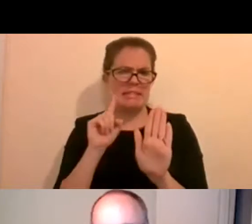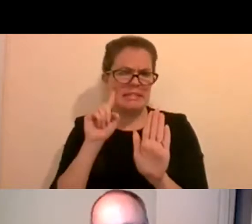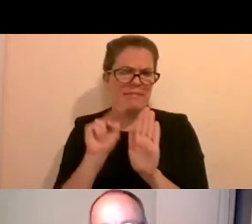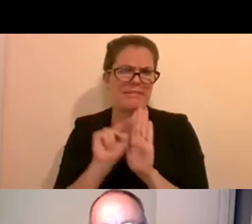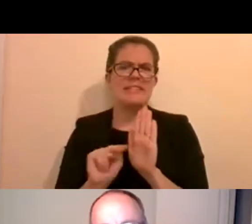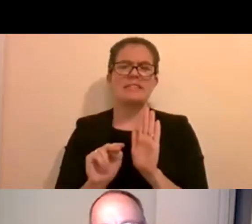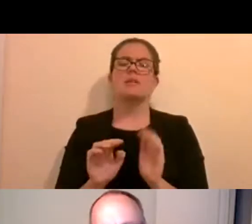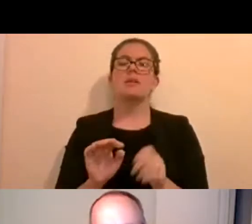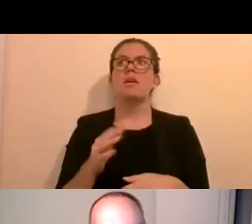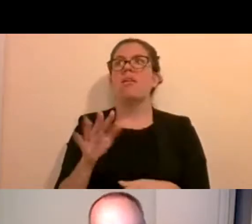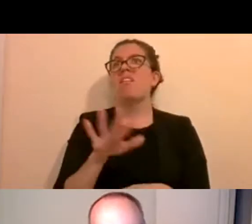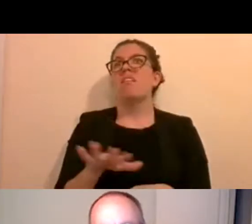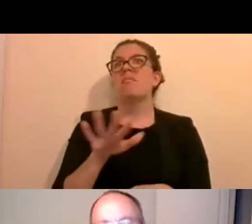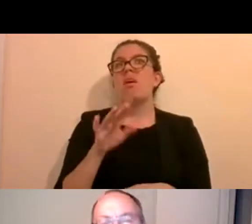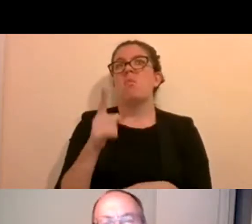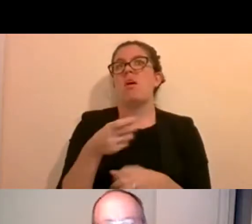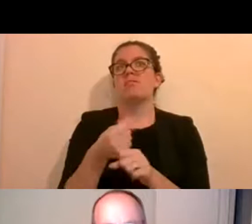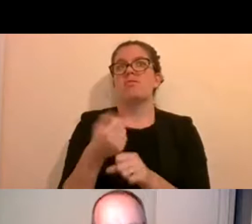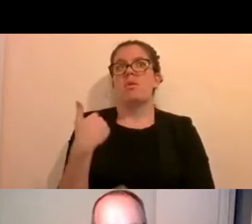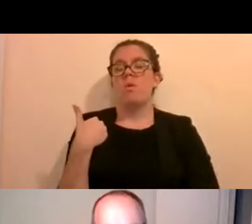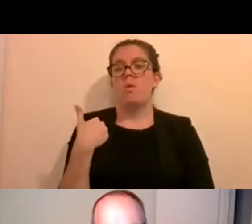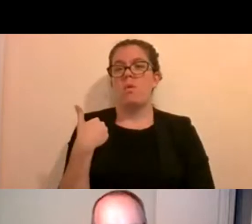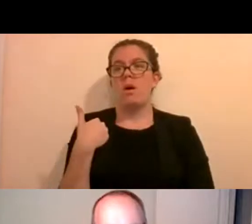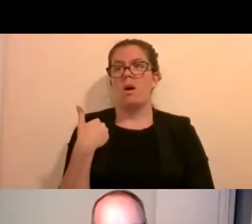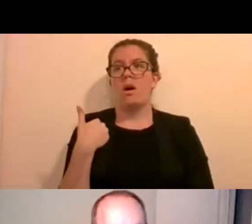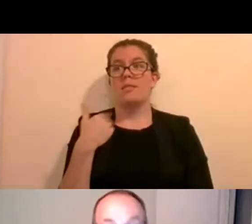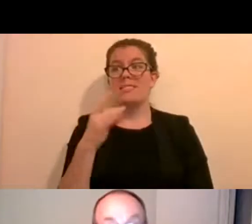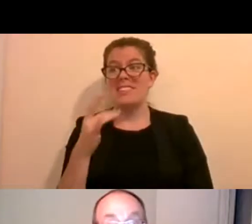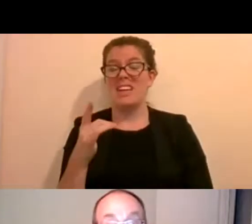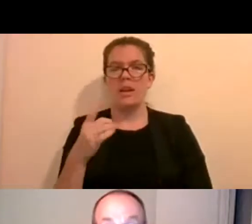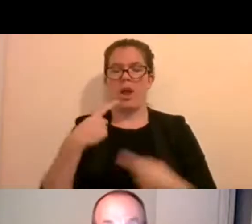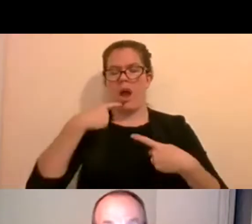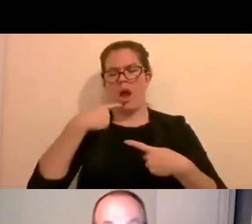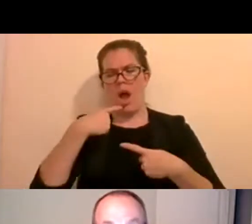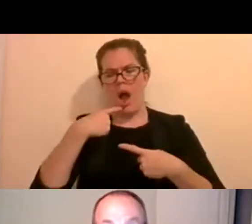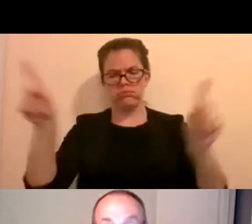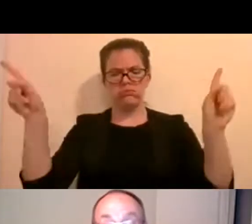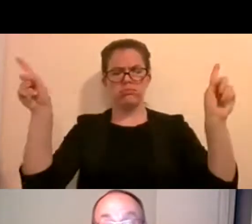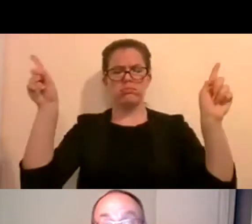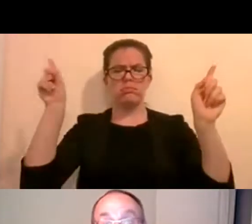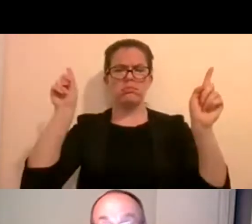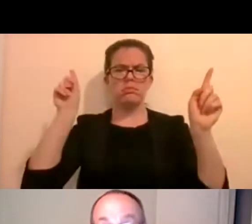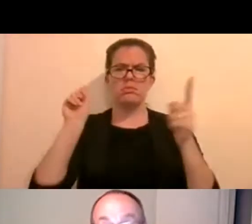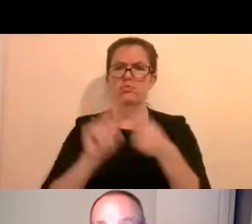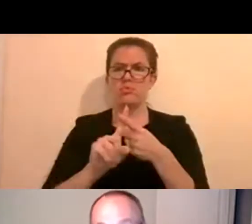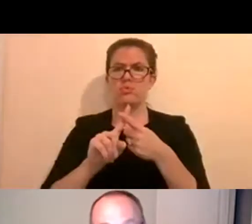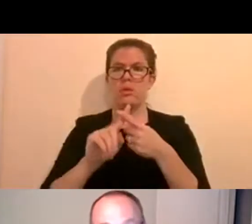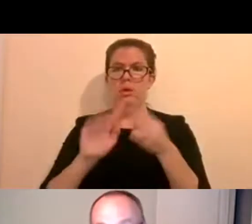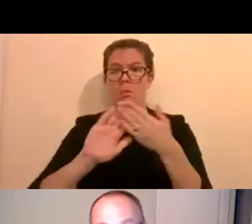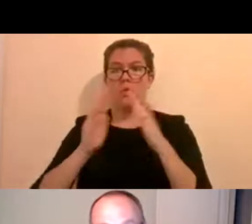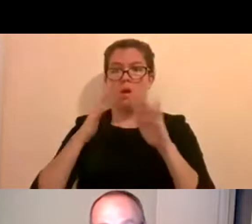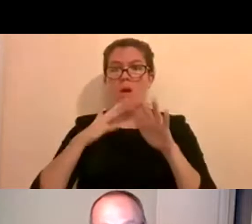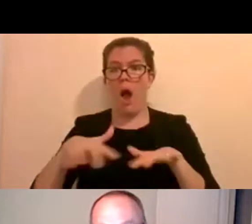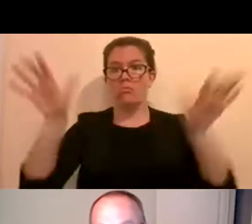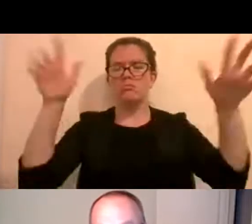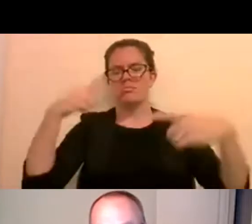year ago made this huge proclamation to the community and said basically the same